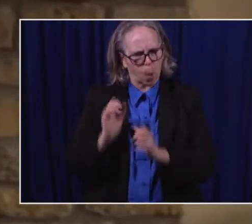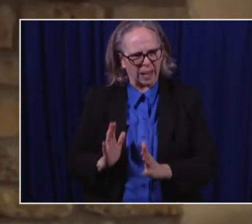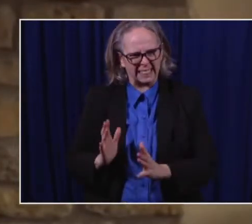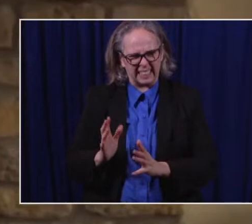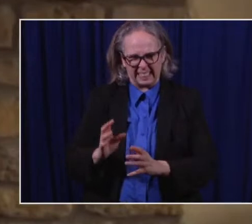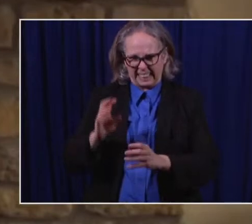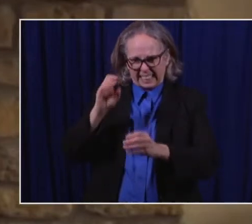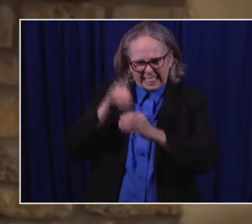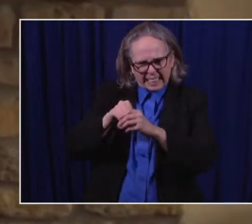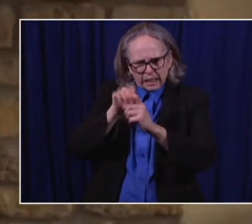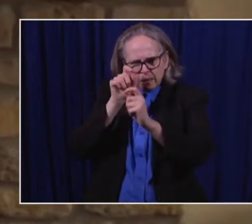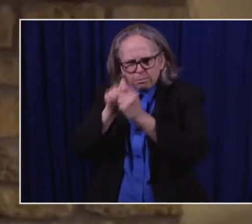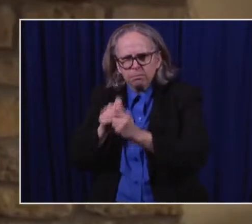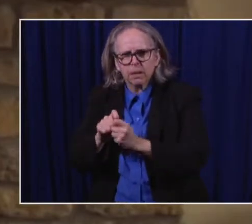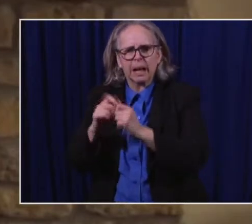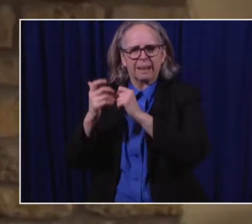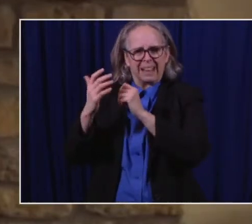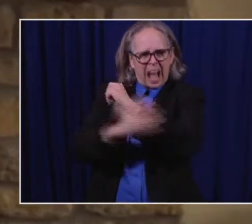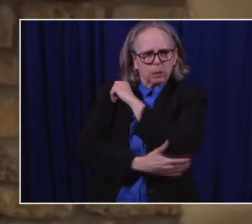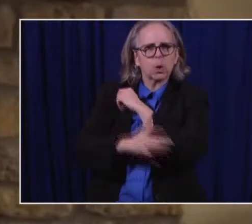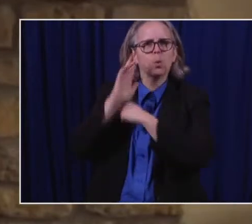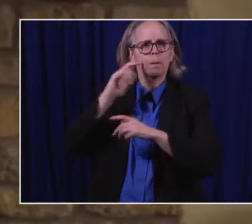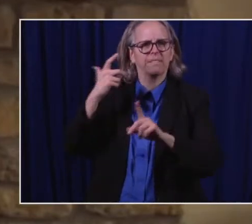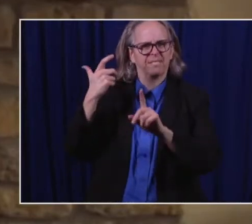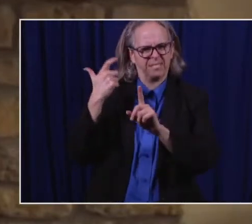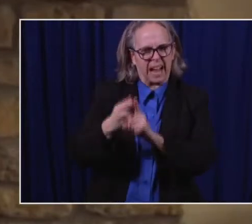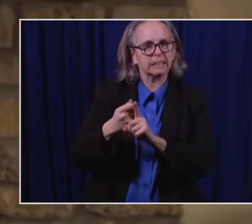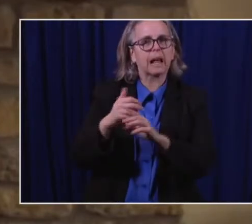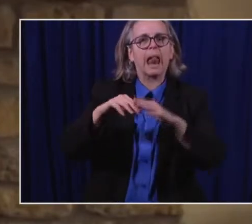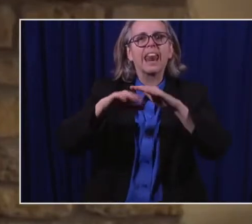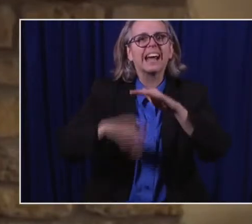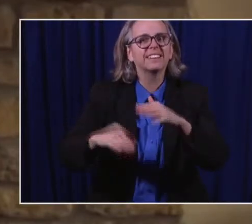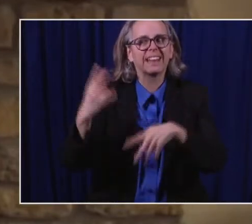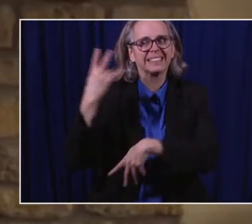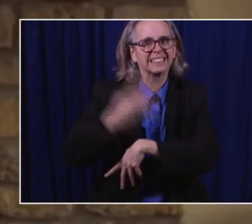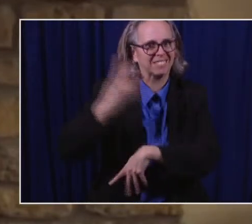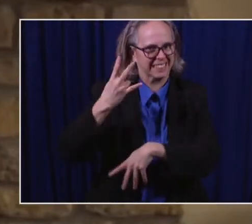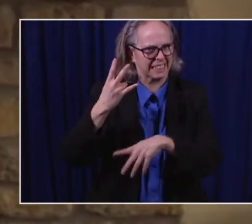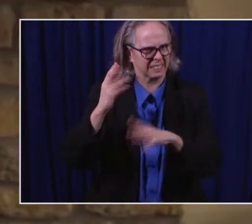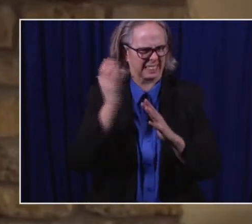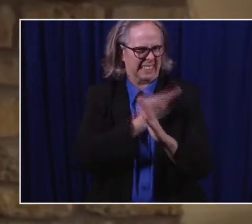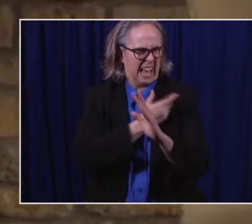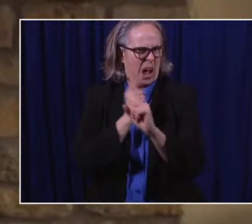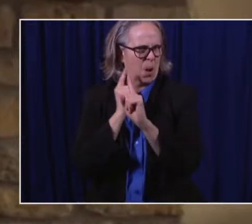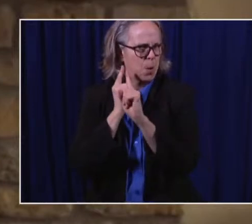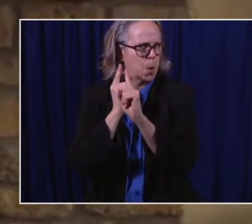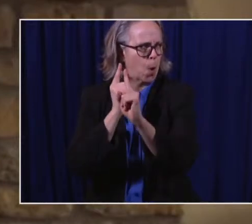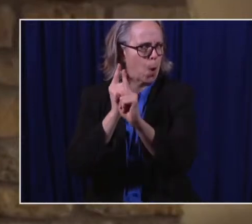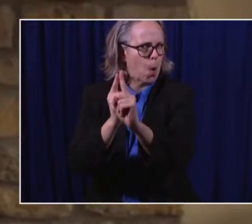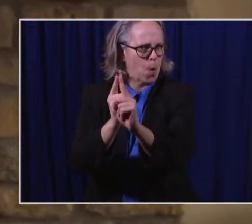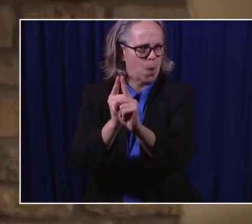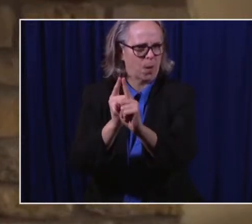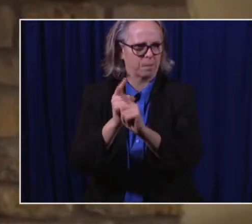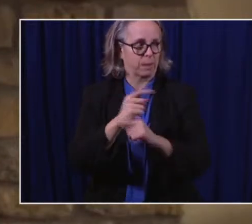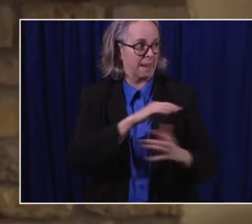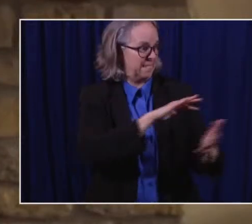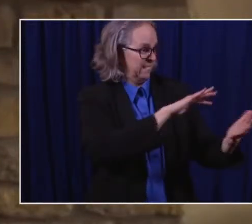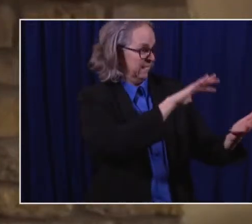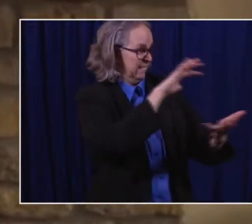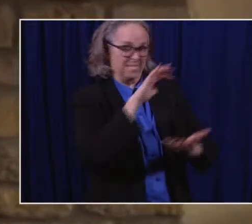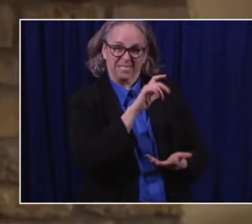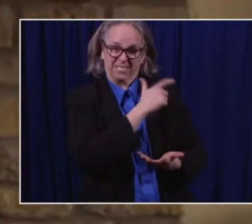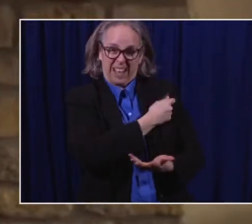local vaccination partners, those people who are doing the vaccinations. We have a limited supply of the